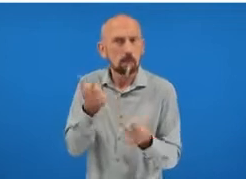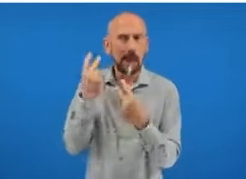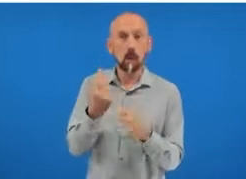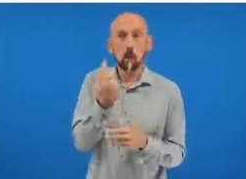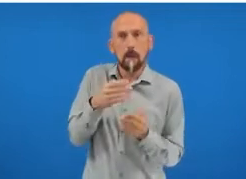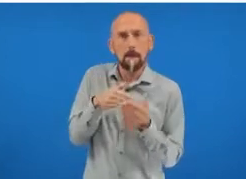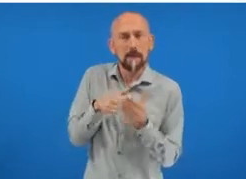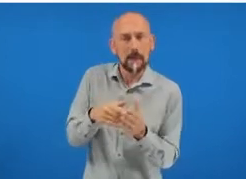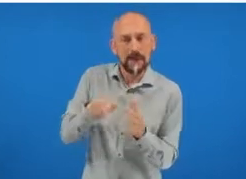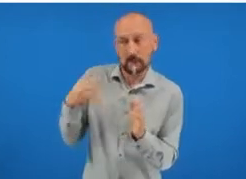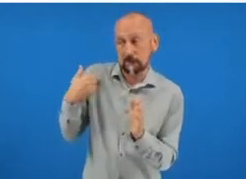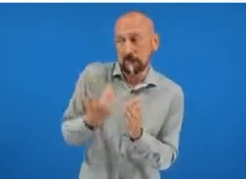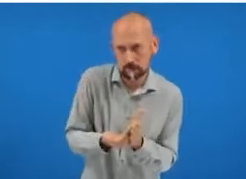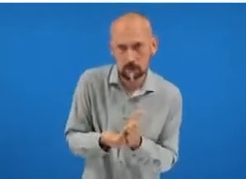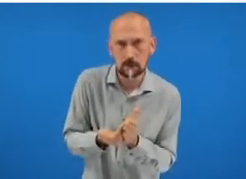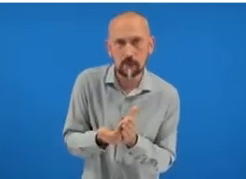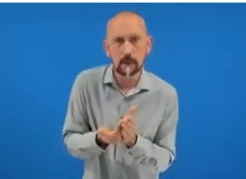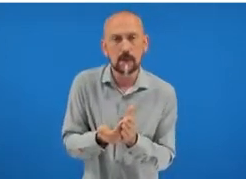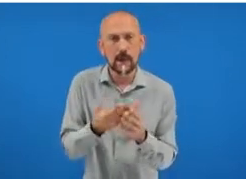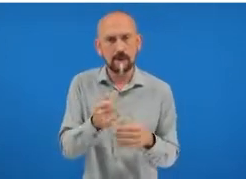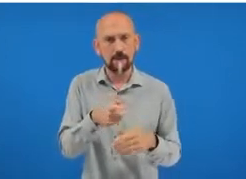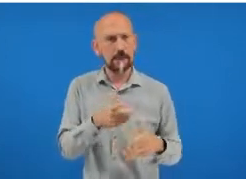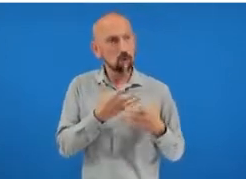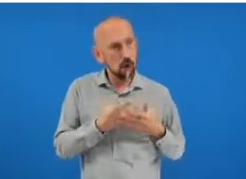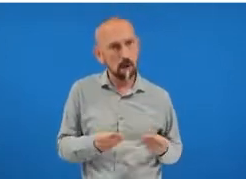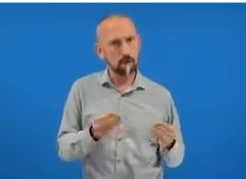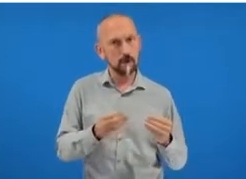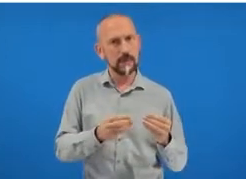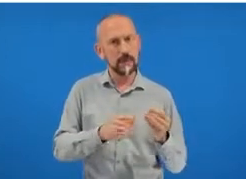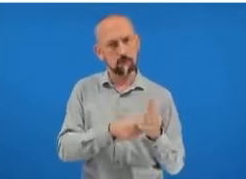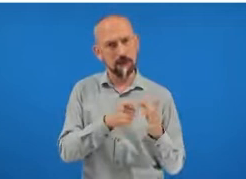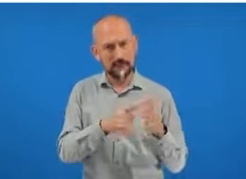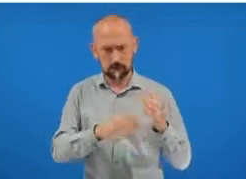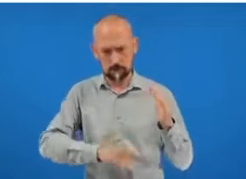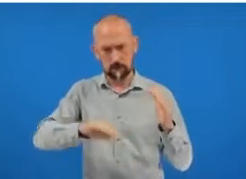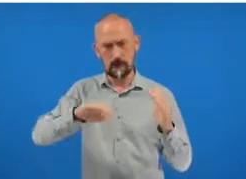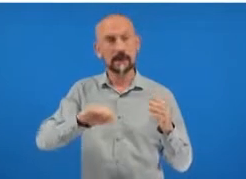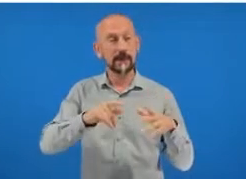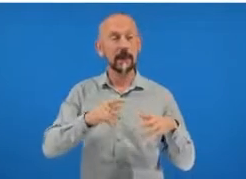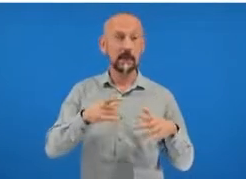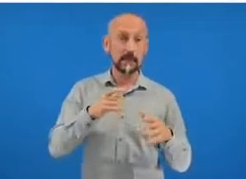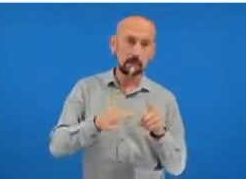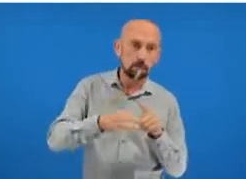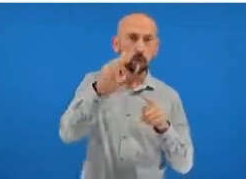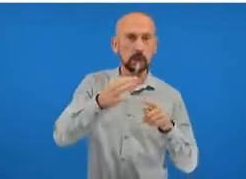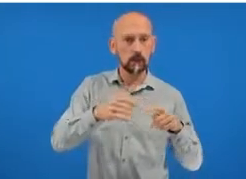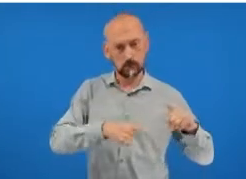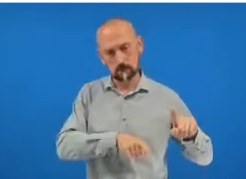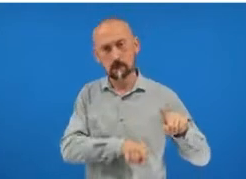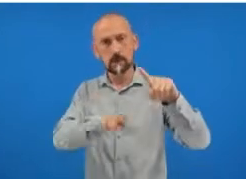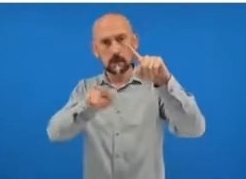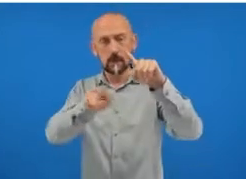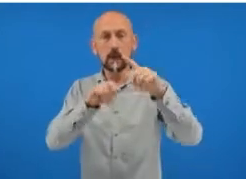is the recovery rate and the reliable improvement rate as a function of how many sessions people have had before they're